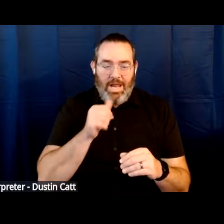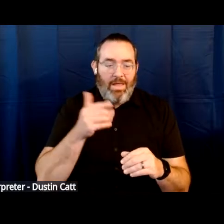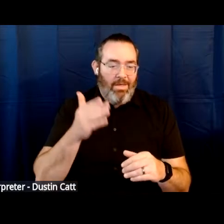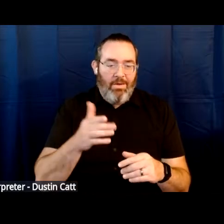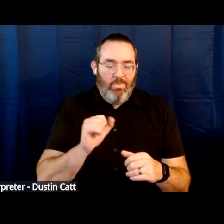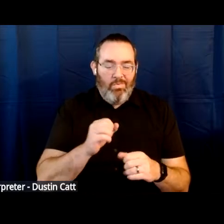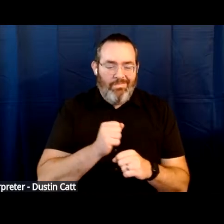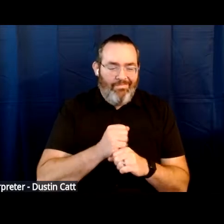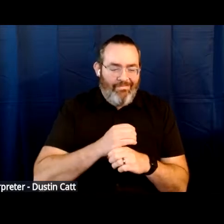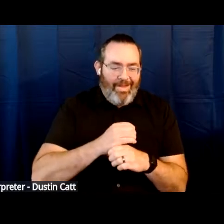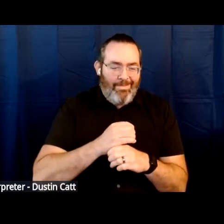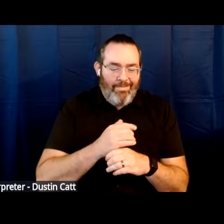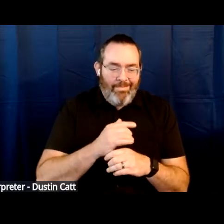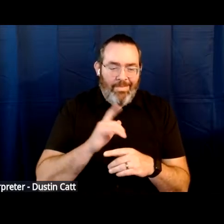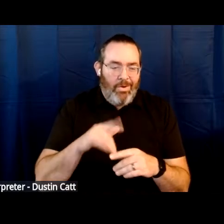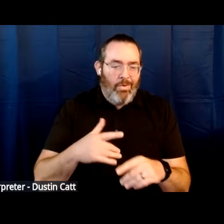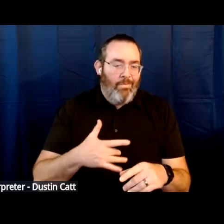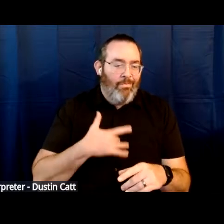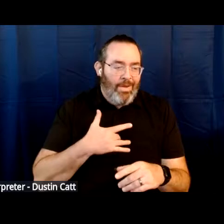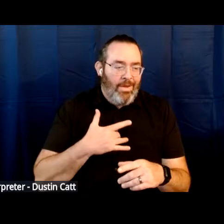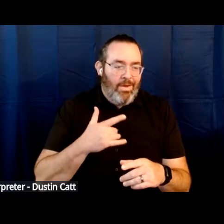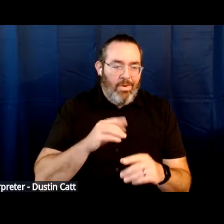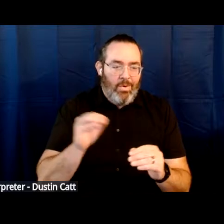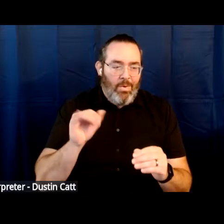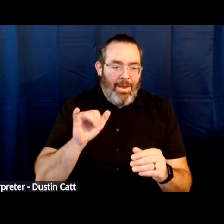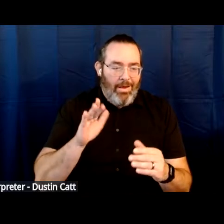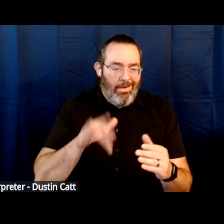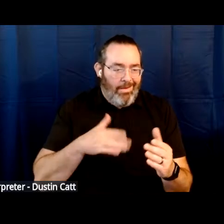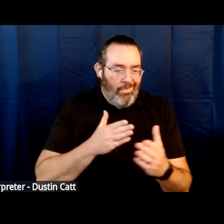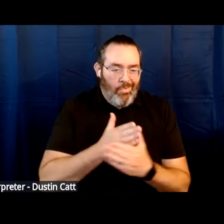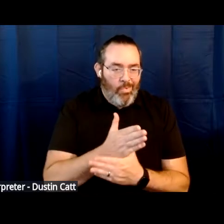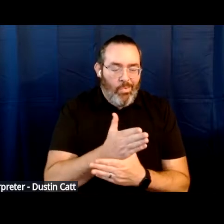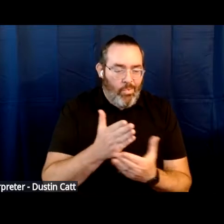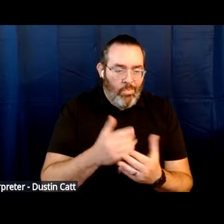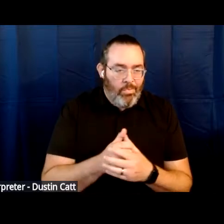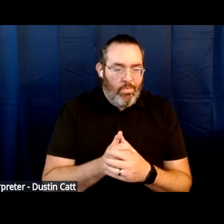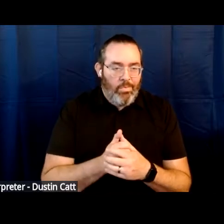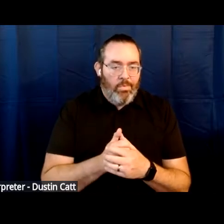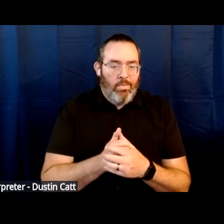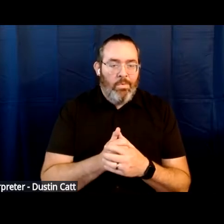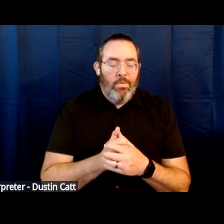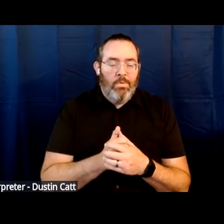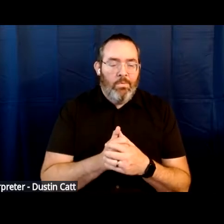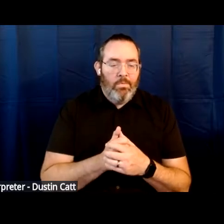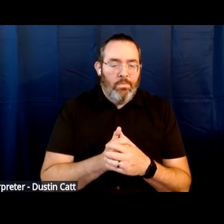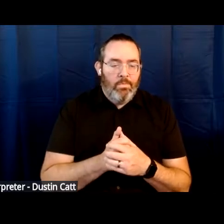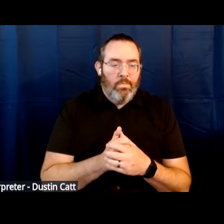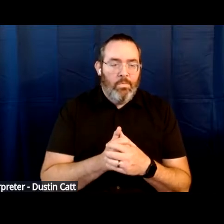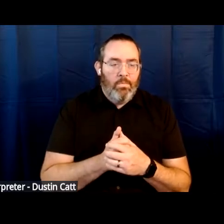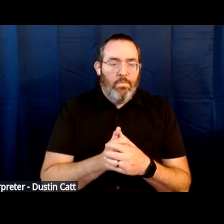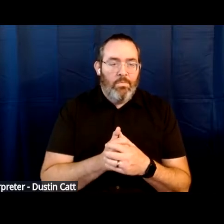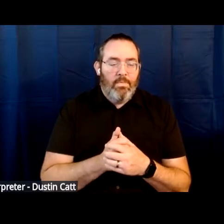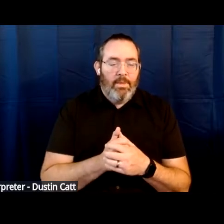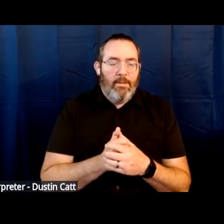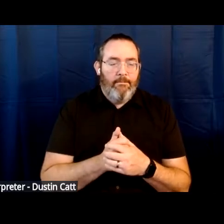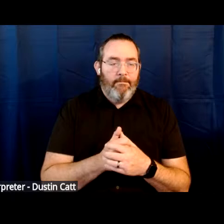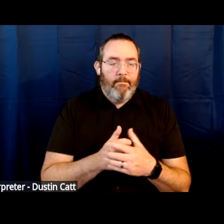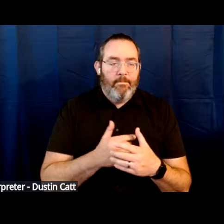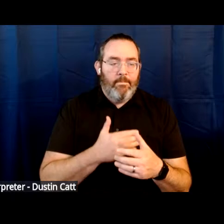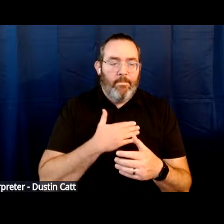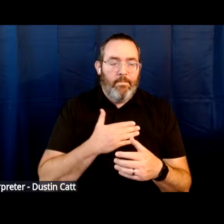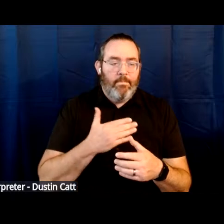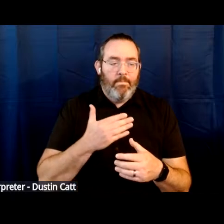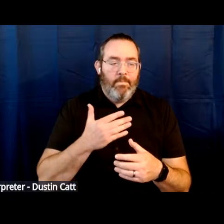no ability for the air to get to the olfactory nerve. And my sense of